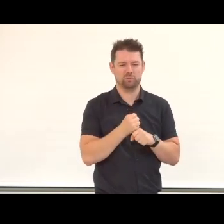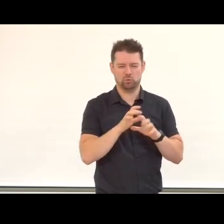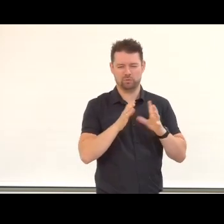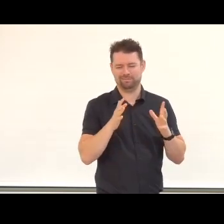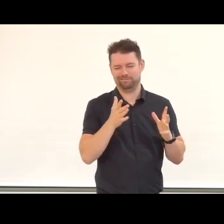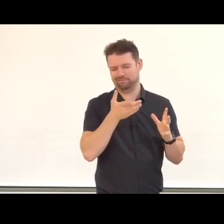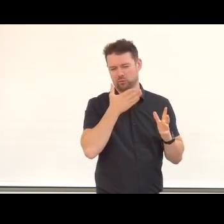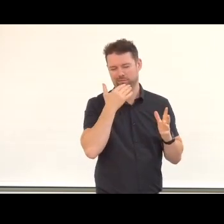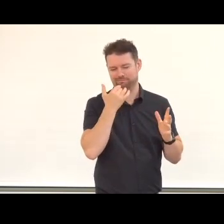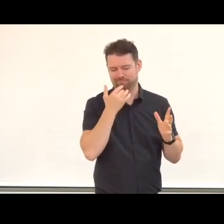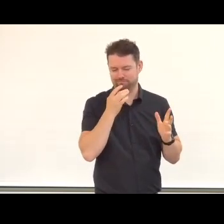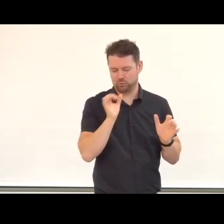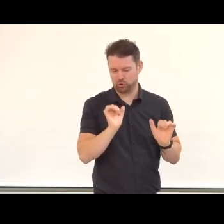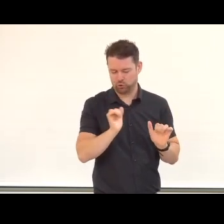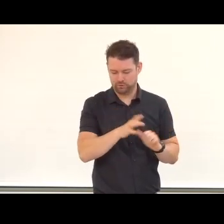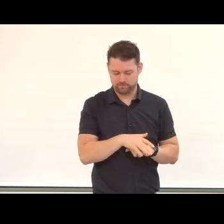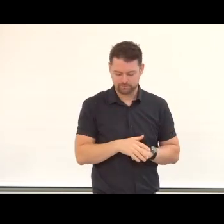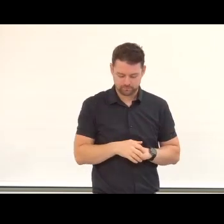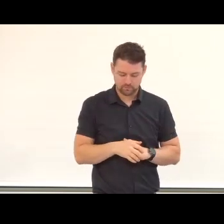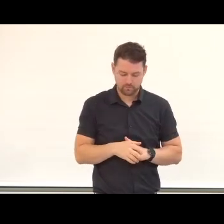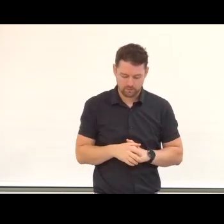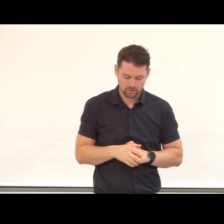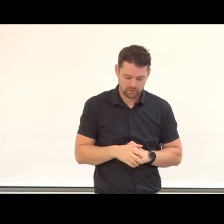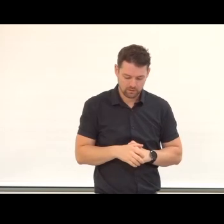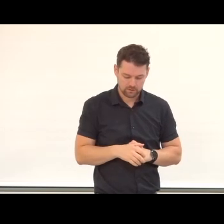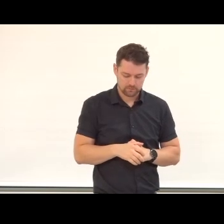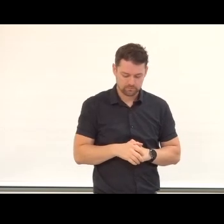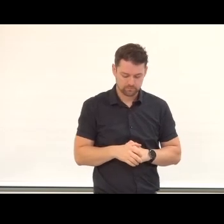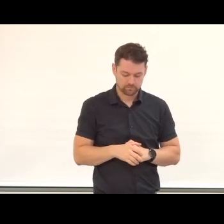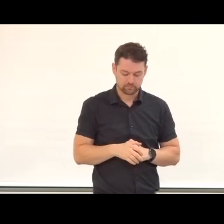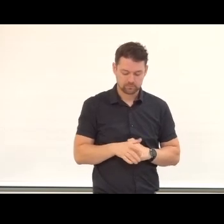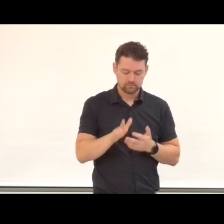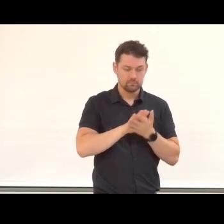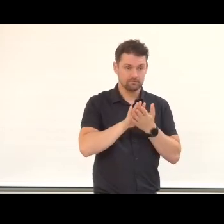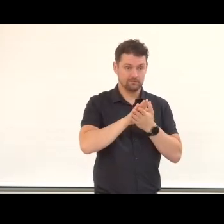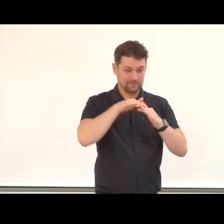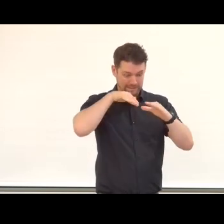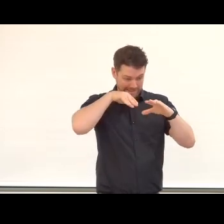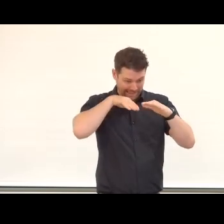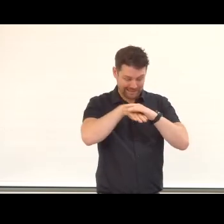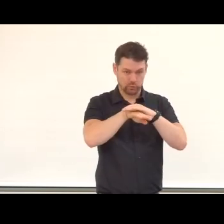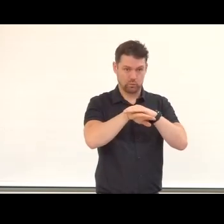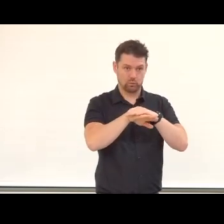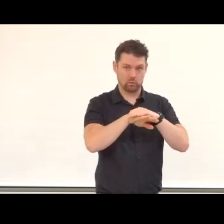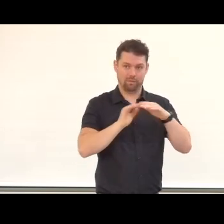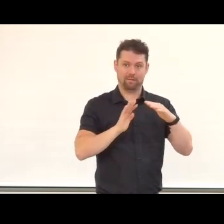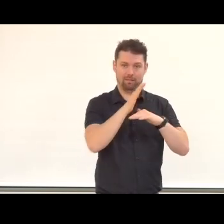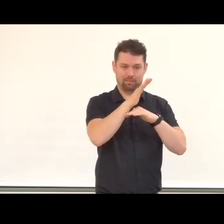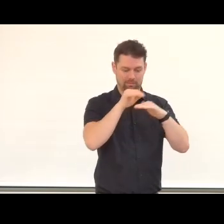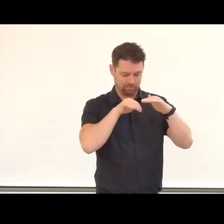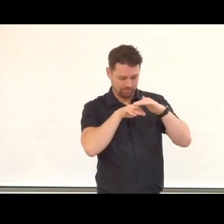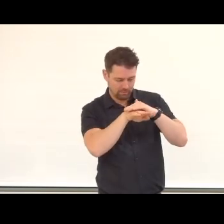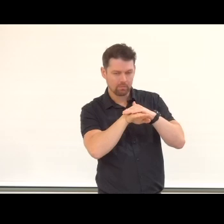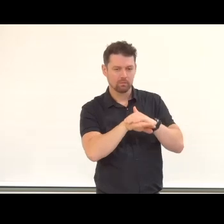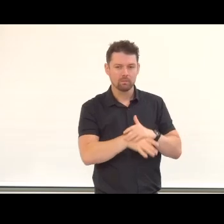as we arrived, and or just before we arrived, built into the hill, kind of, for